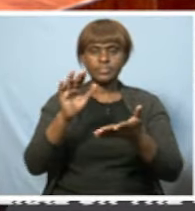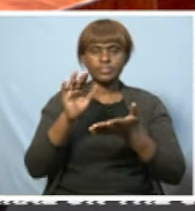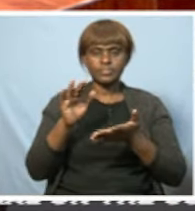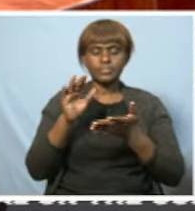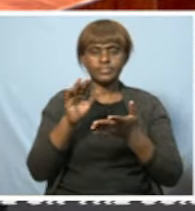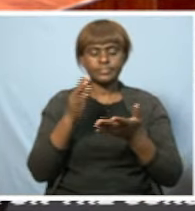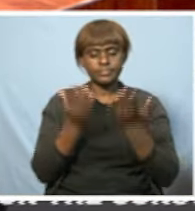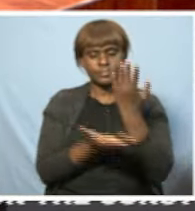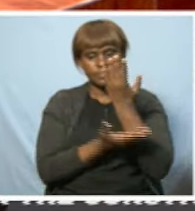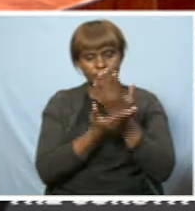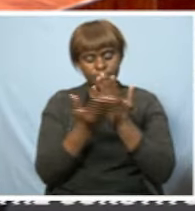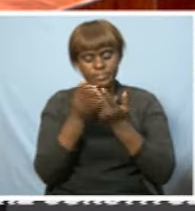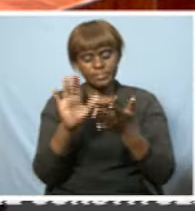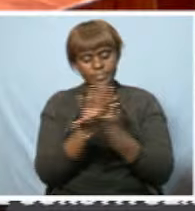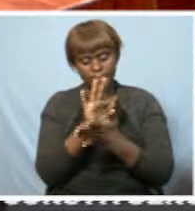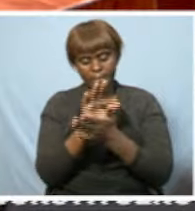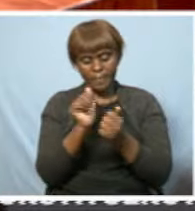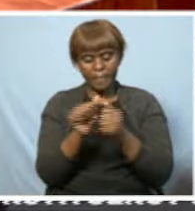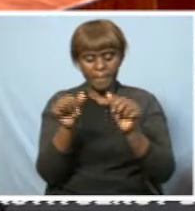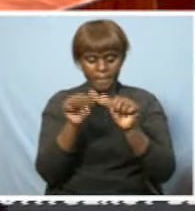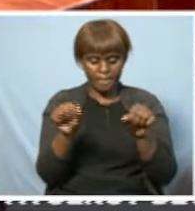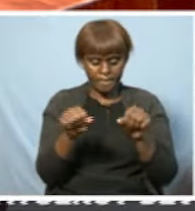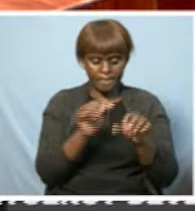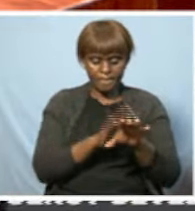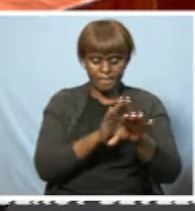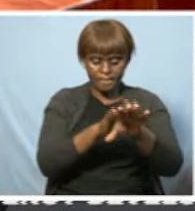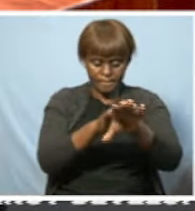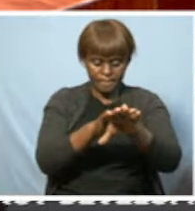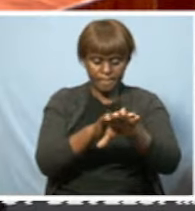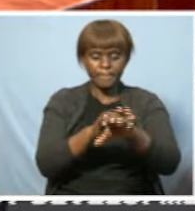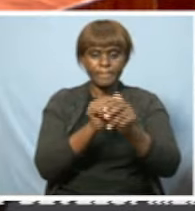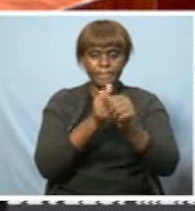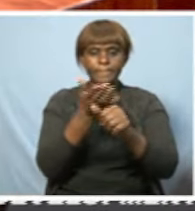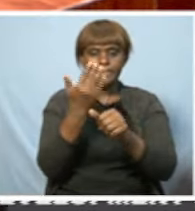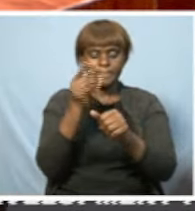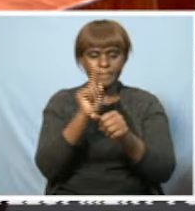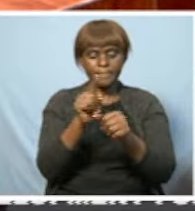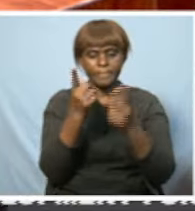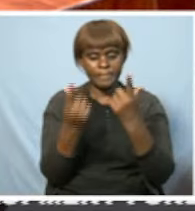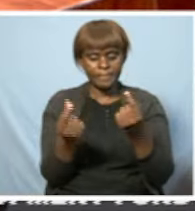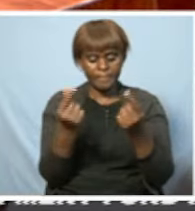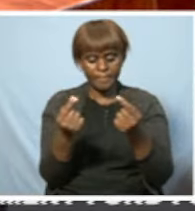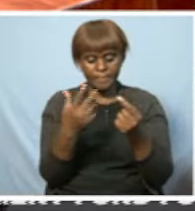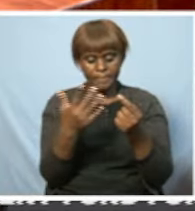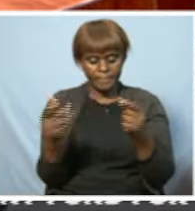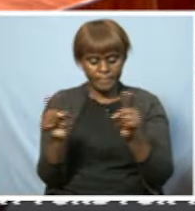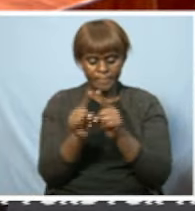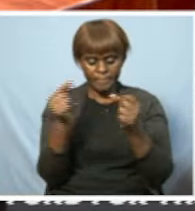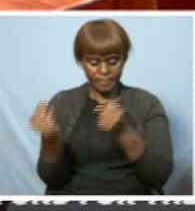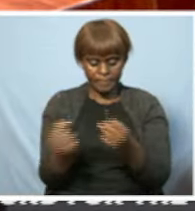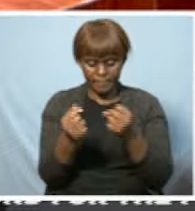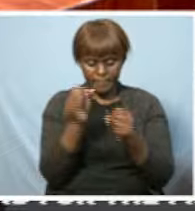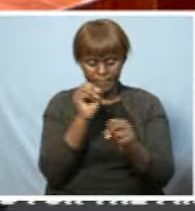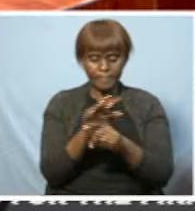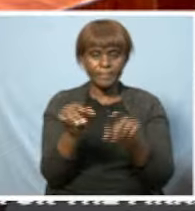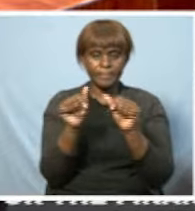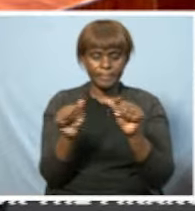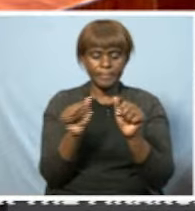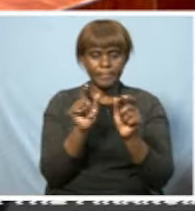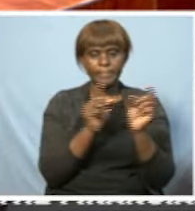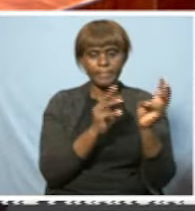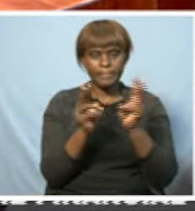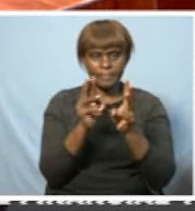enhance documentation and audit trails, follow up on retained assets and strengthen impact assessment